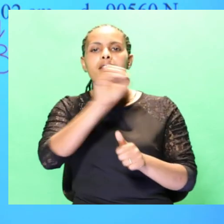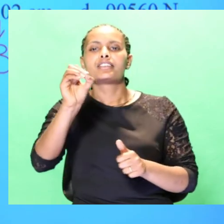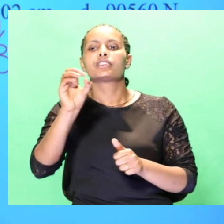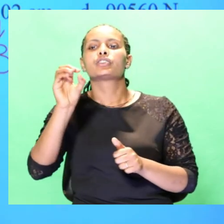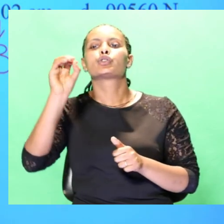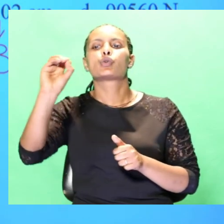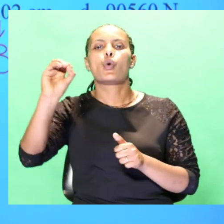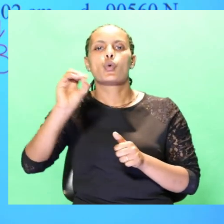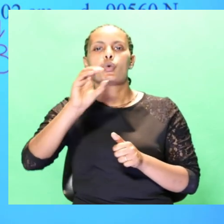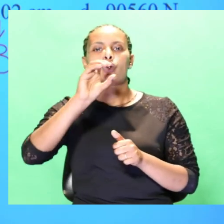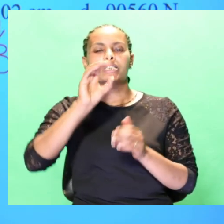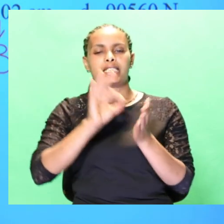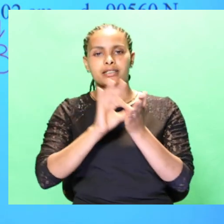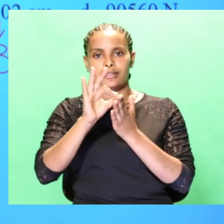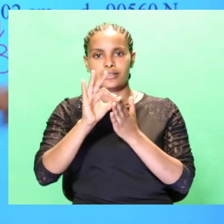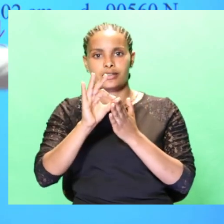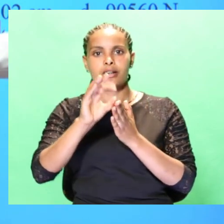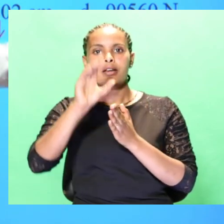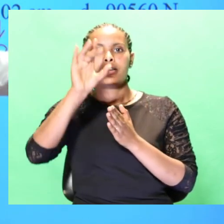non-zero digits.